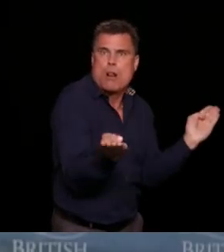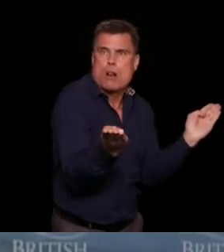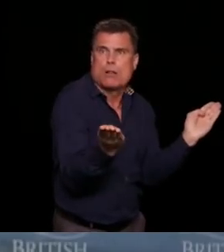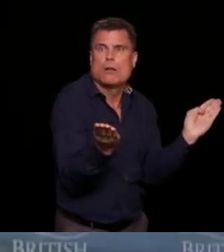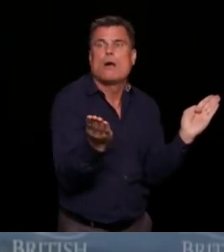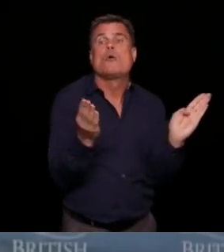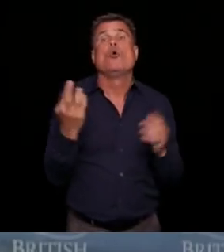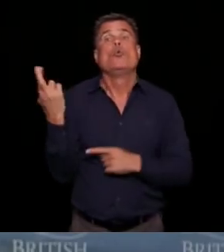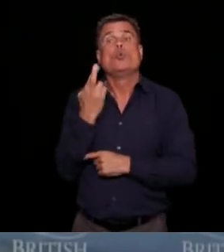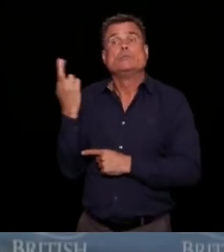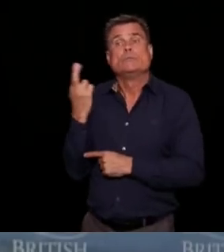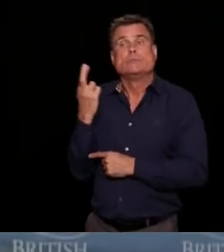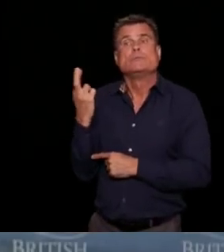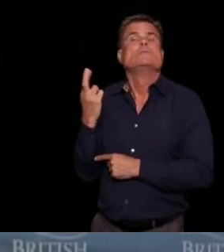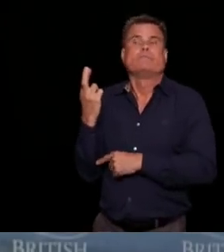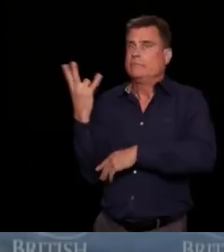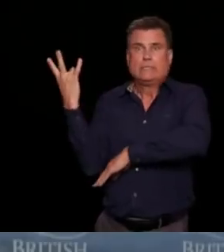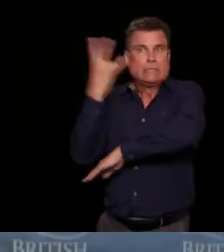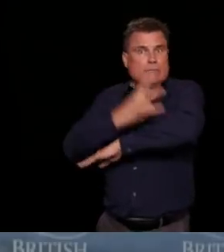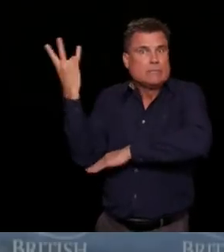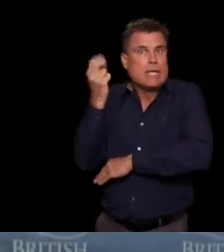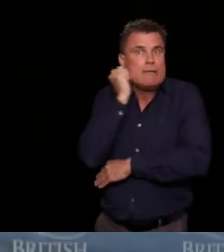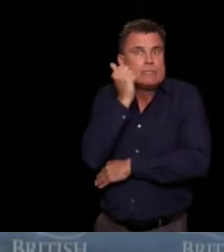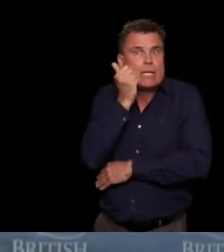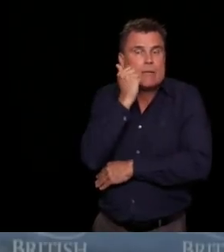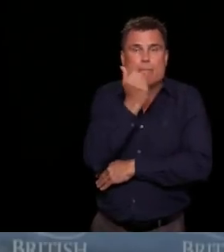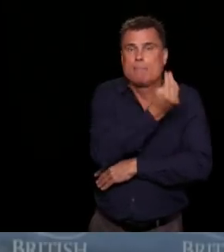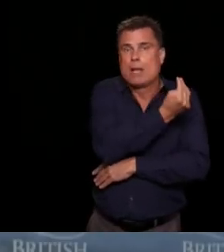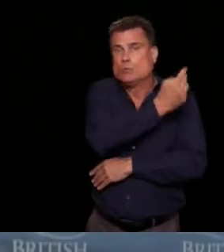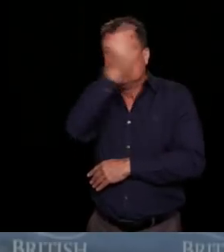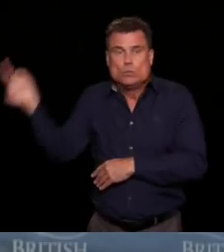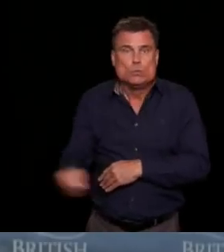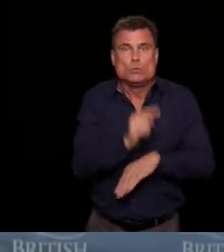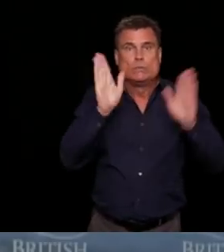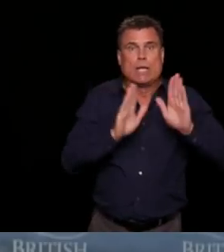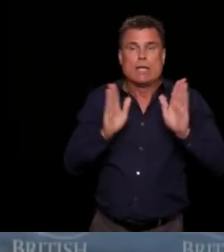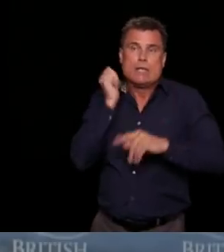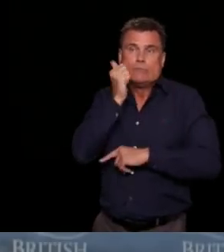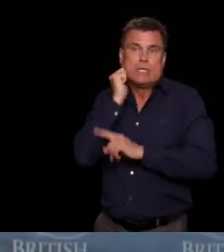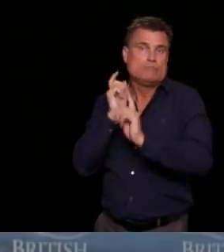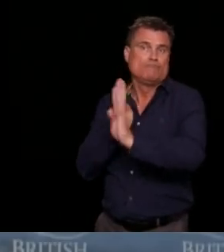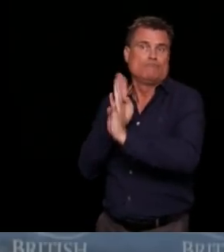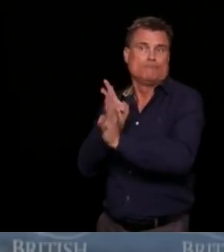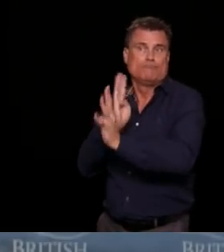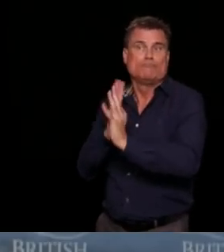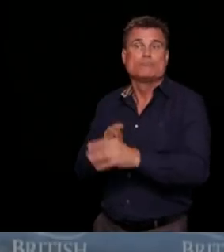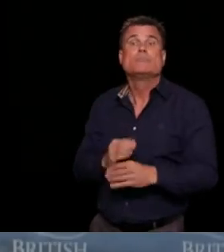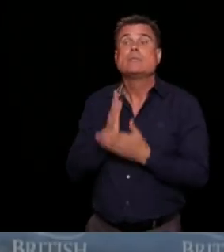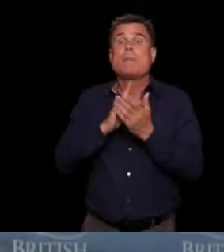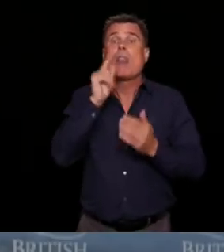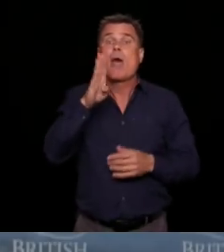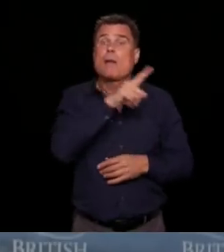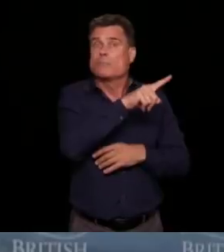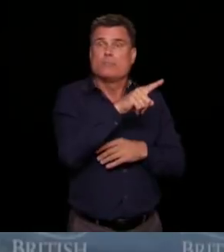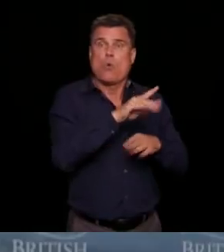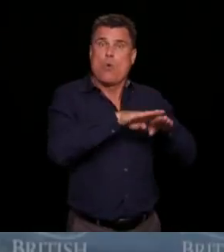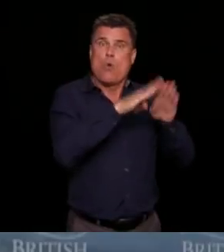for 7 days a week. The overall turnaround times in laboratory remains constant.